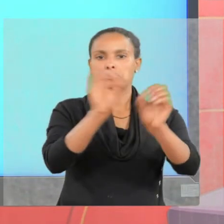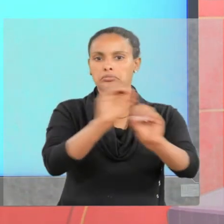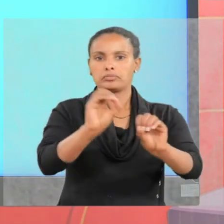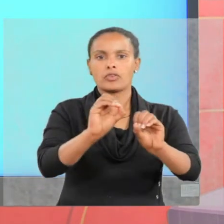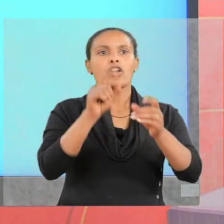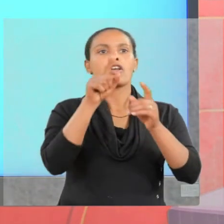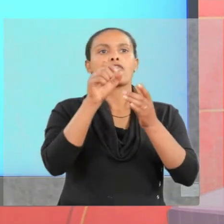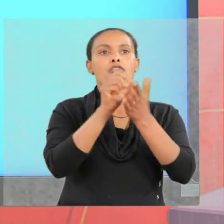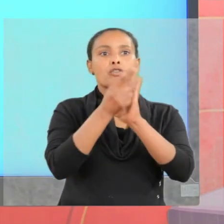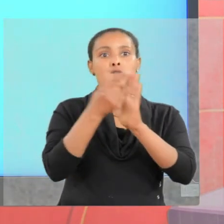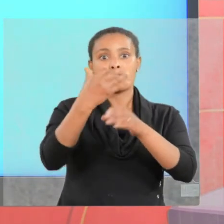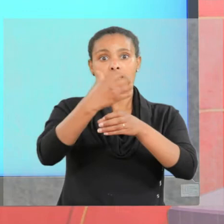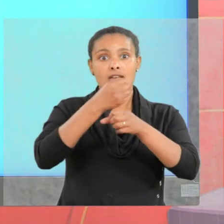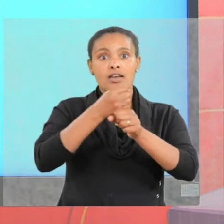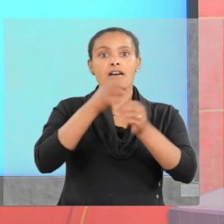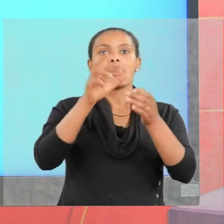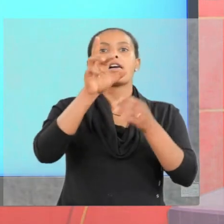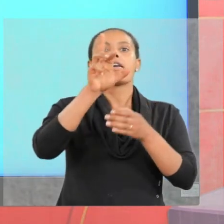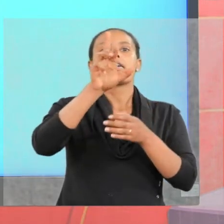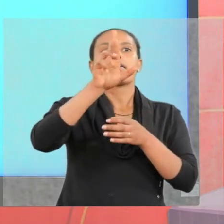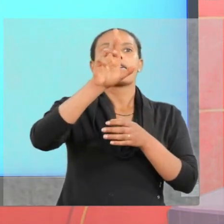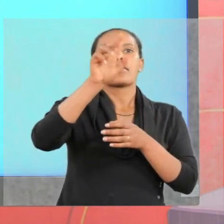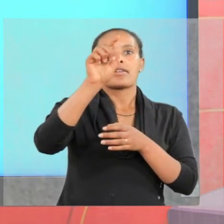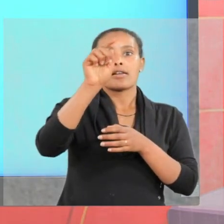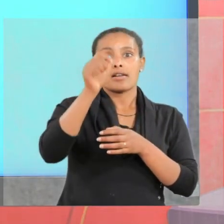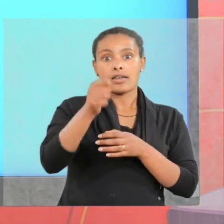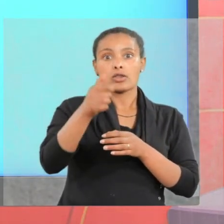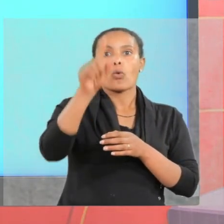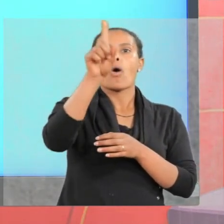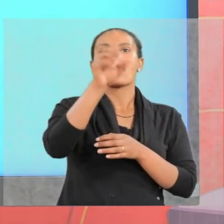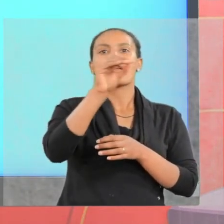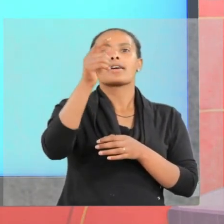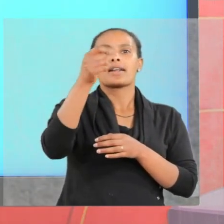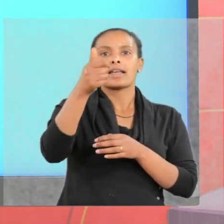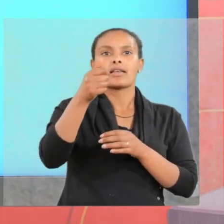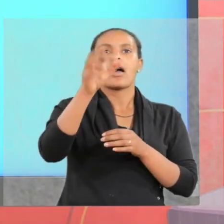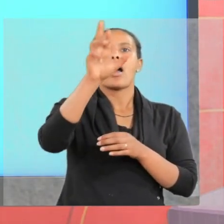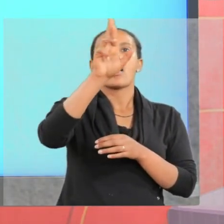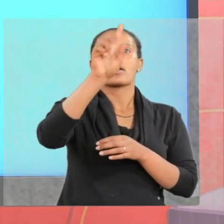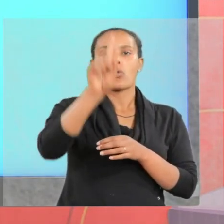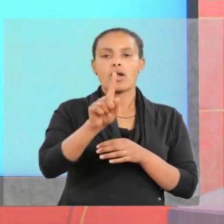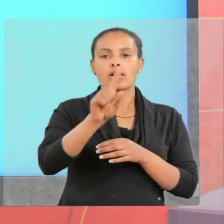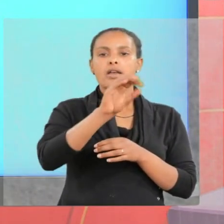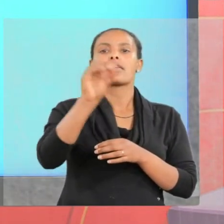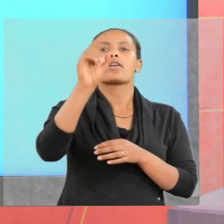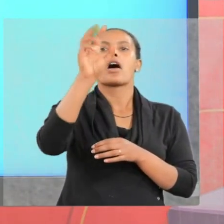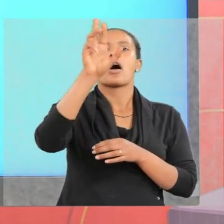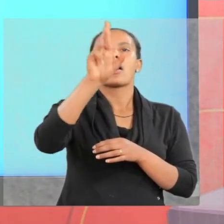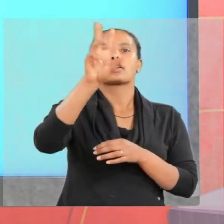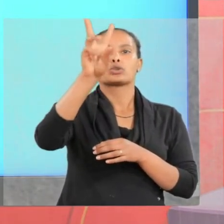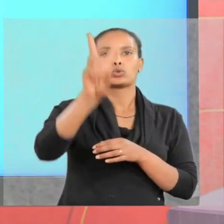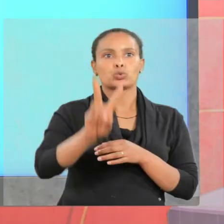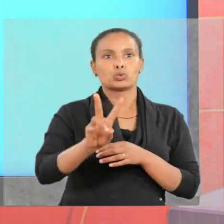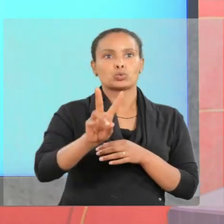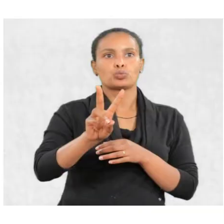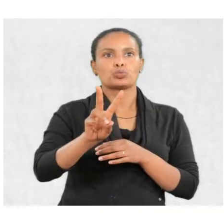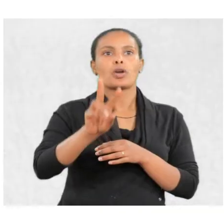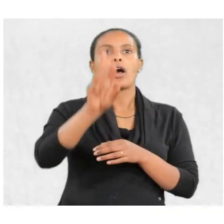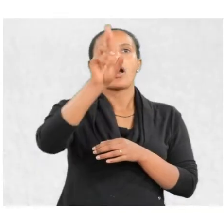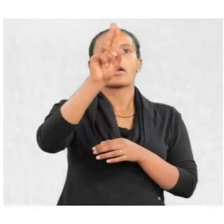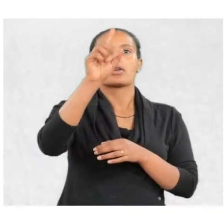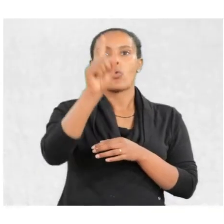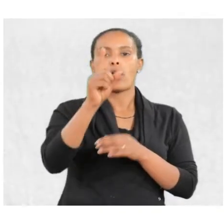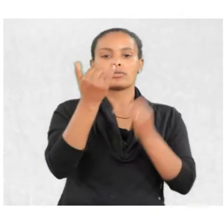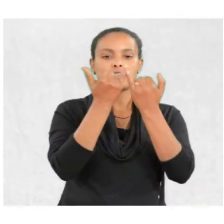If you take rate 1 and rate 2, R1 over R2, R1 divided by